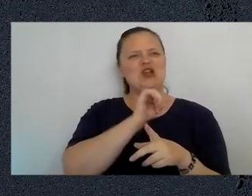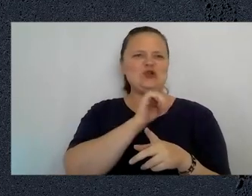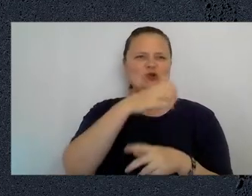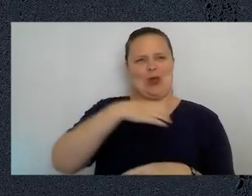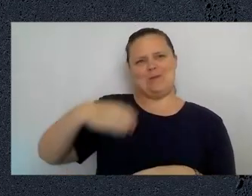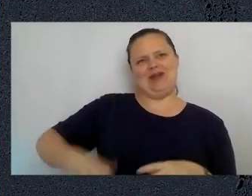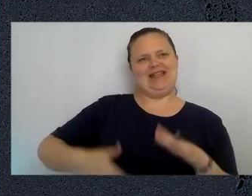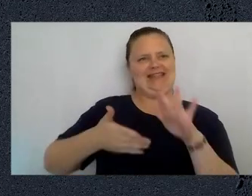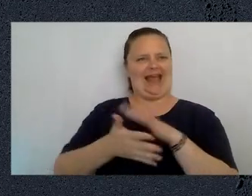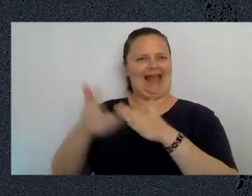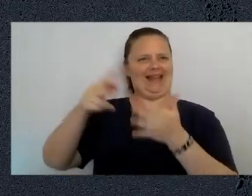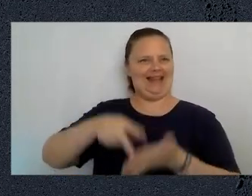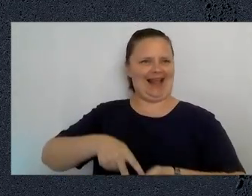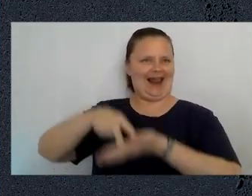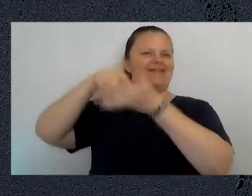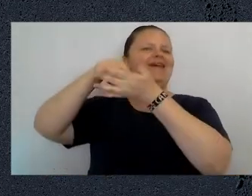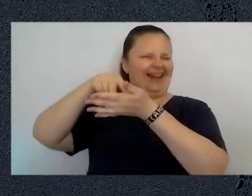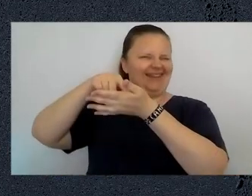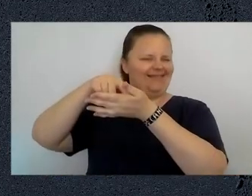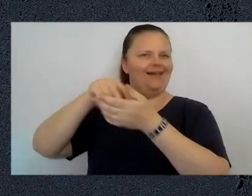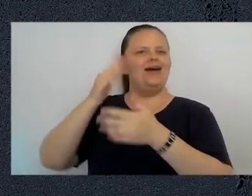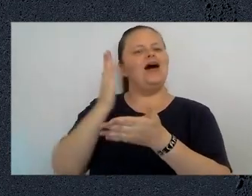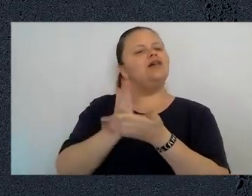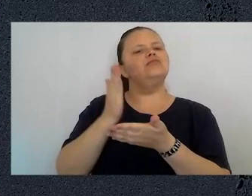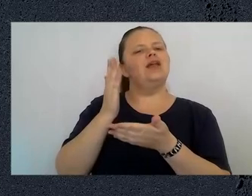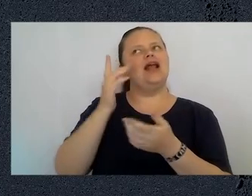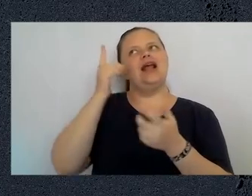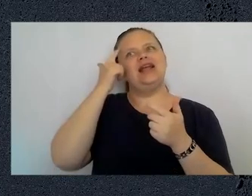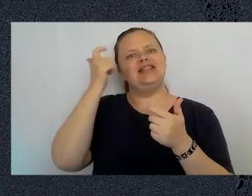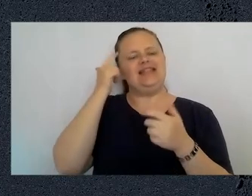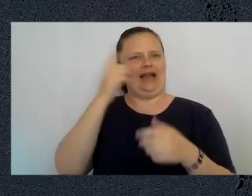I would really encourage the minister to consider initiatives that